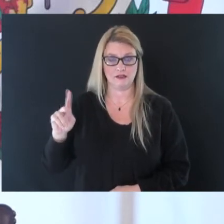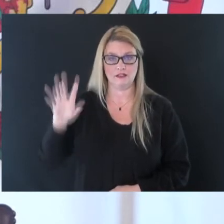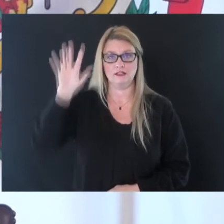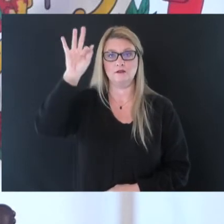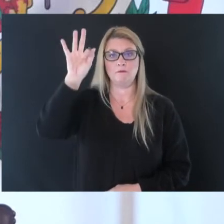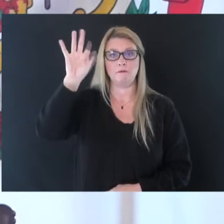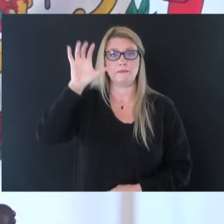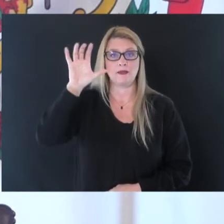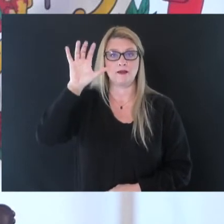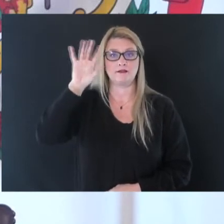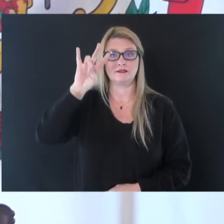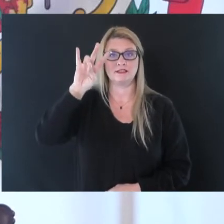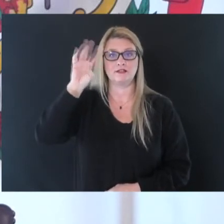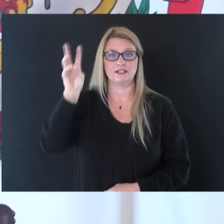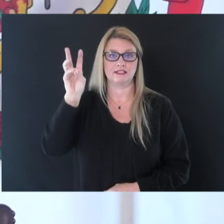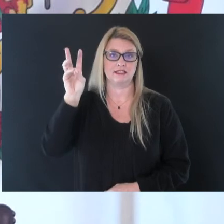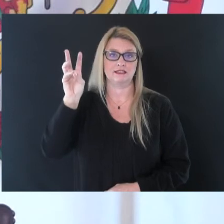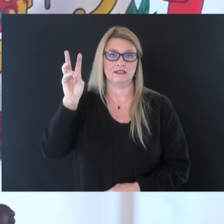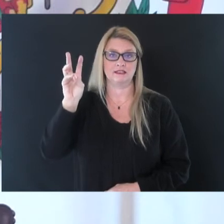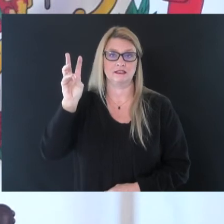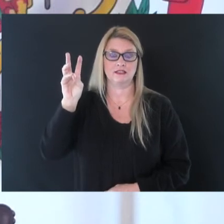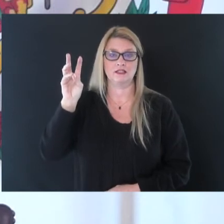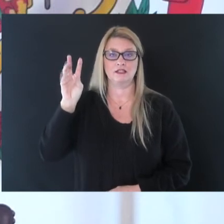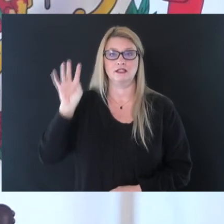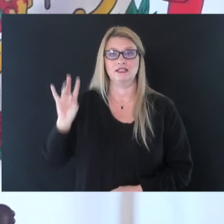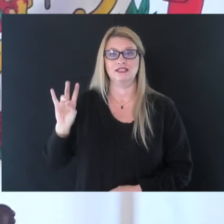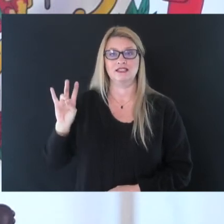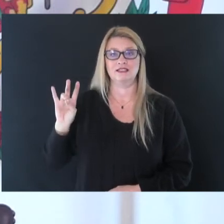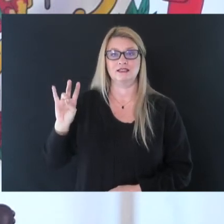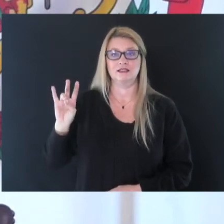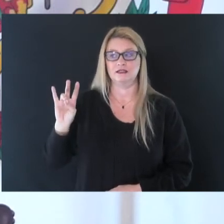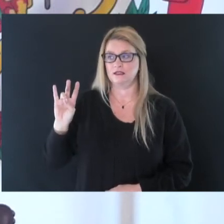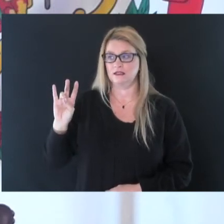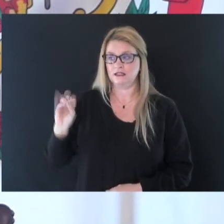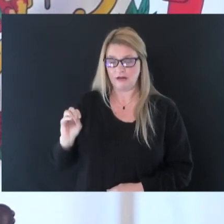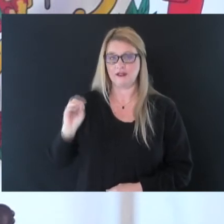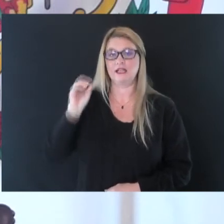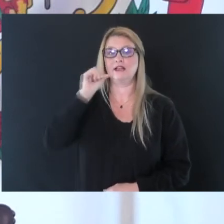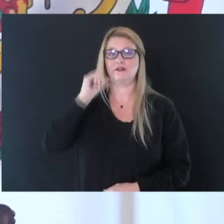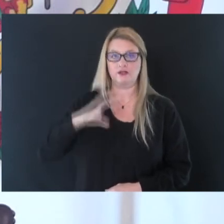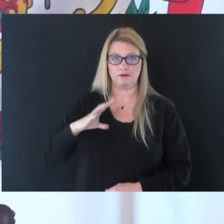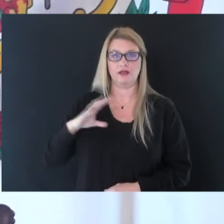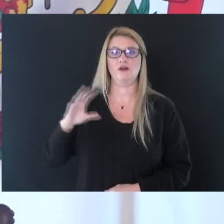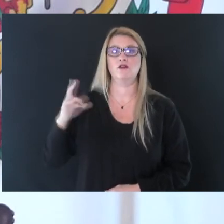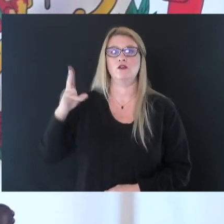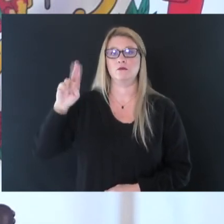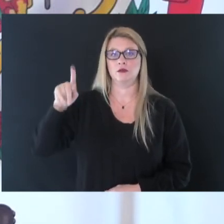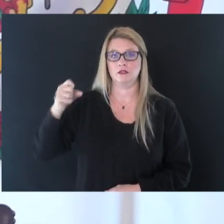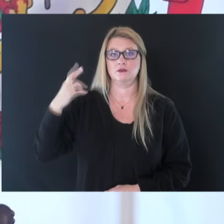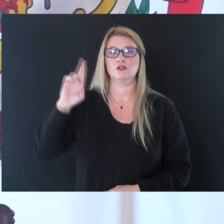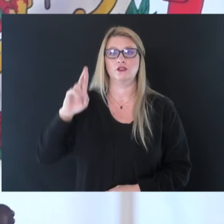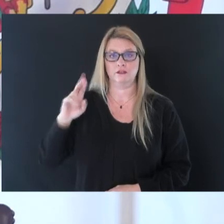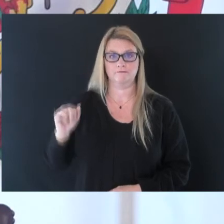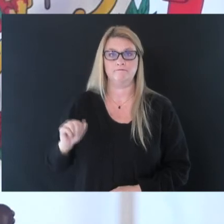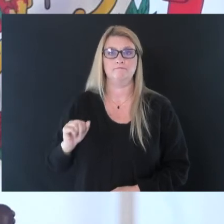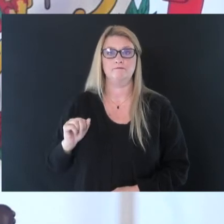Our 1976th death is a 70-year-old female from Upshur County.